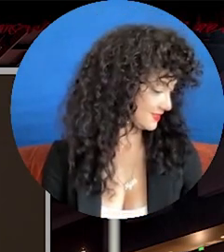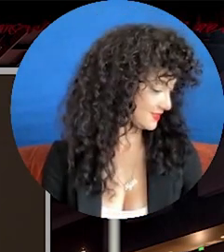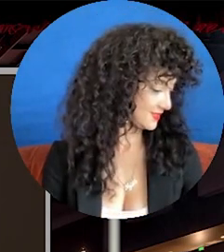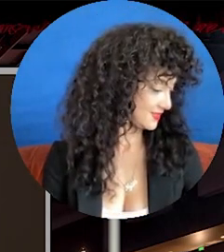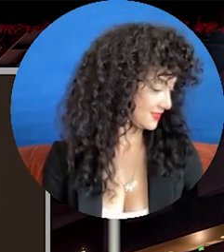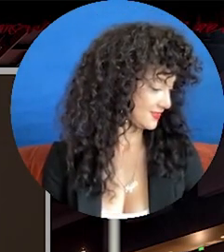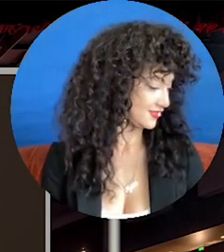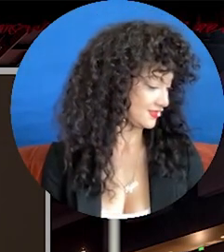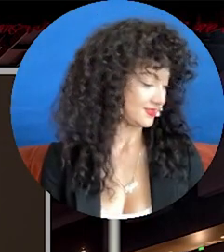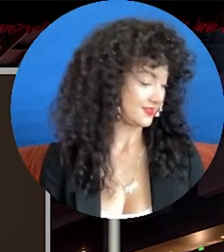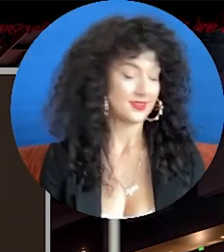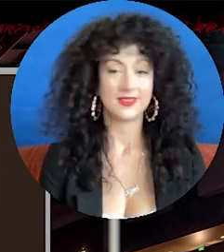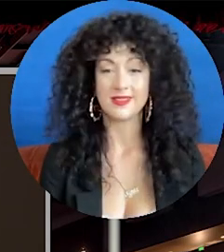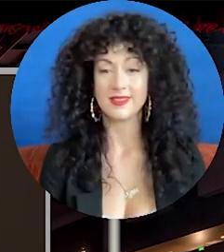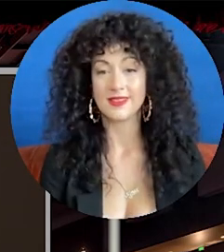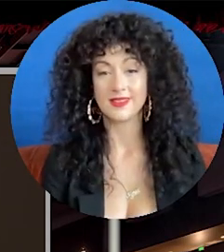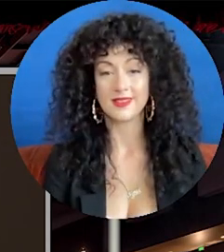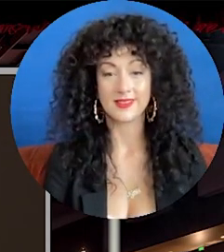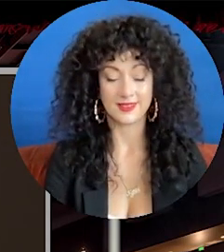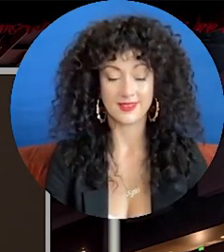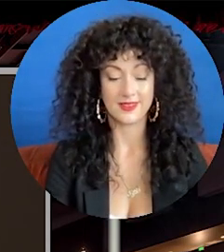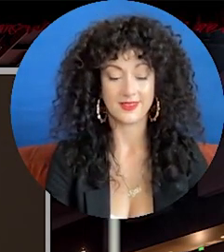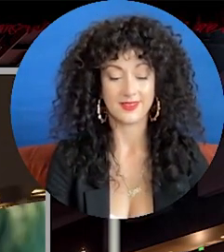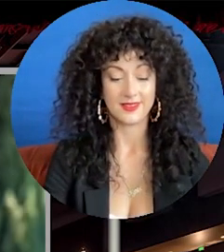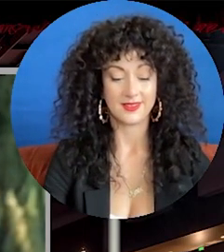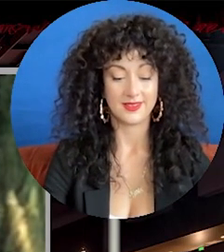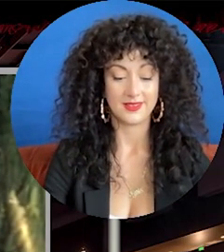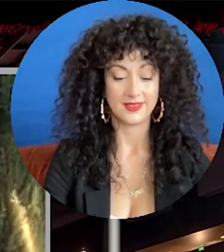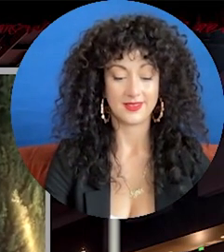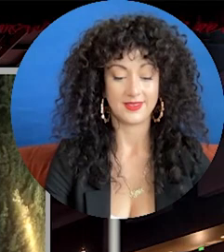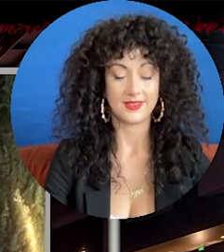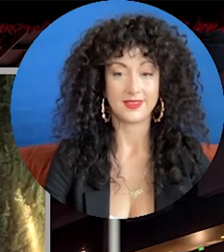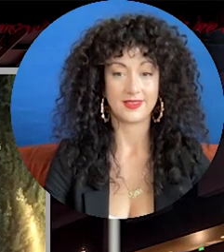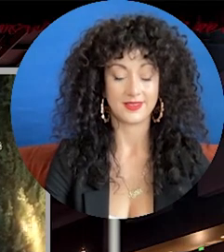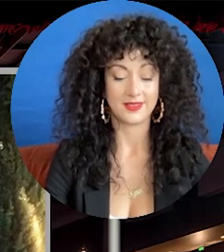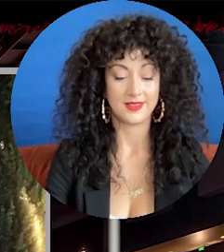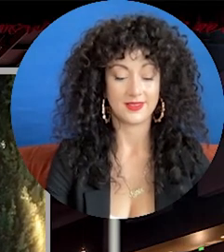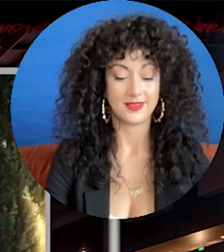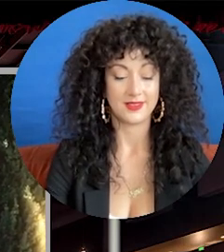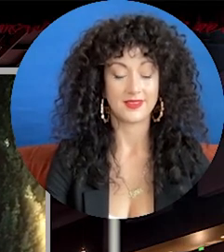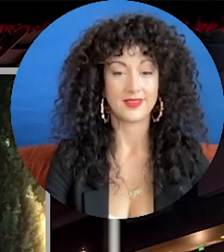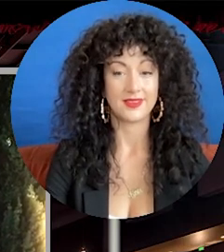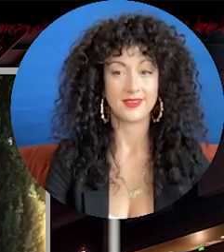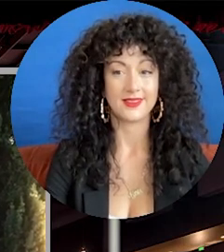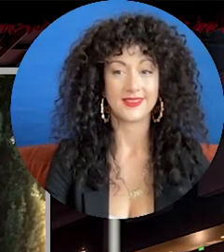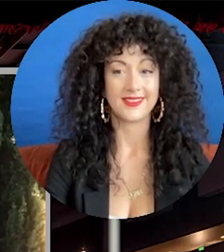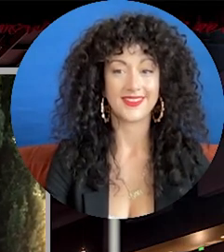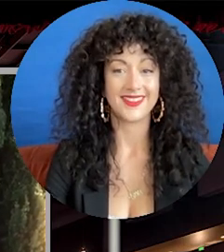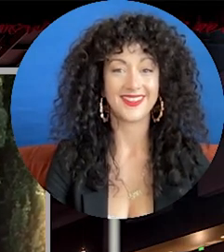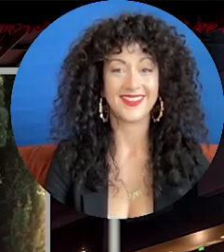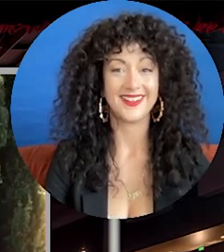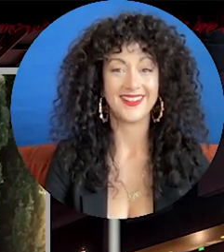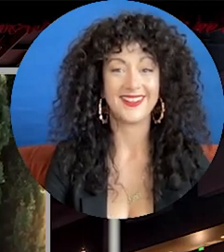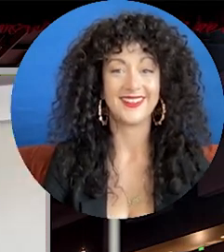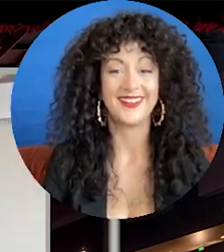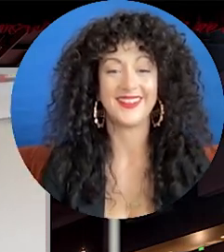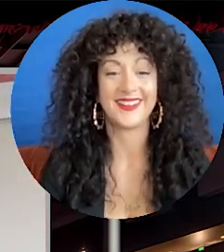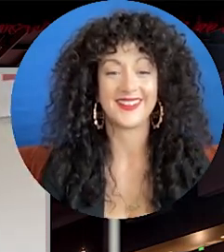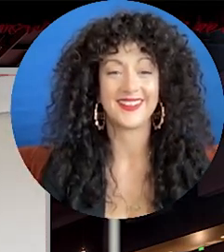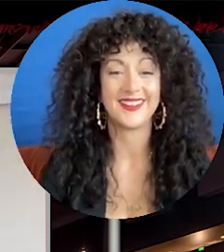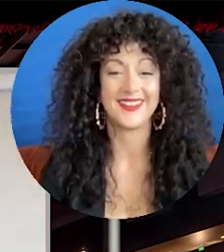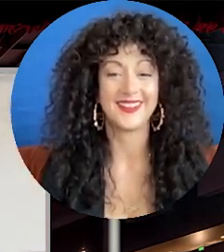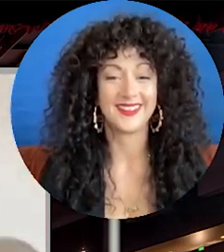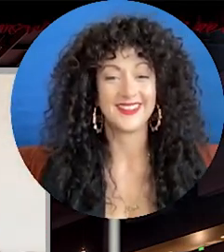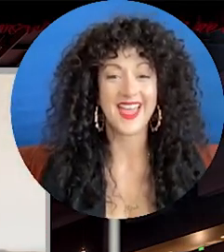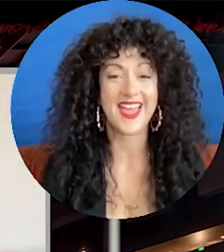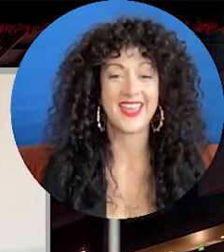Are you coming down, Michael? We're here waiting for you. Maria D. Domenico, dwarfopsychosis. Show him